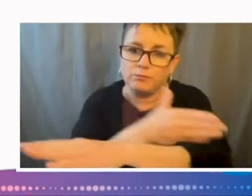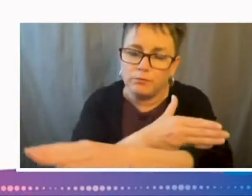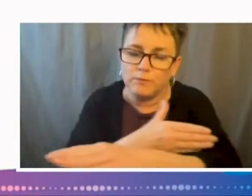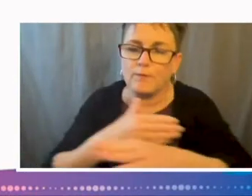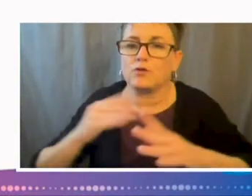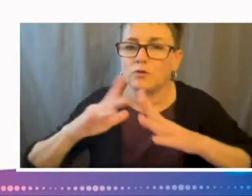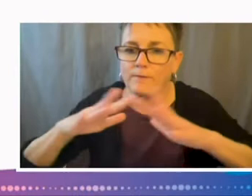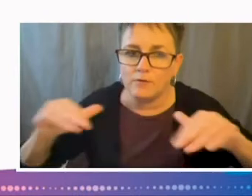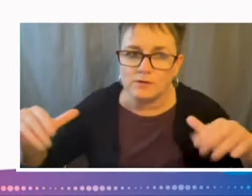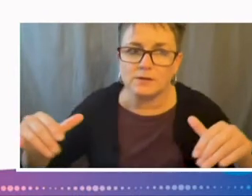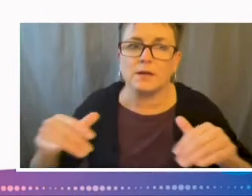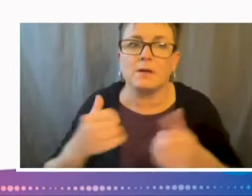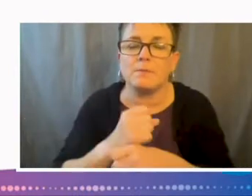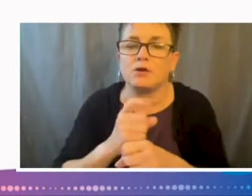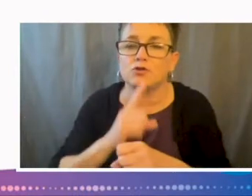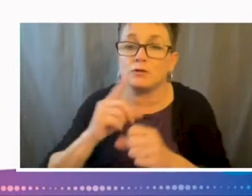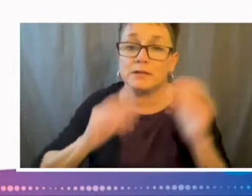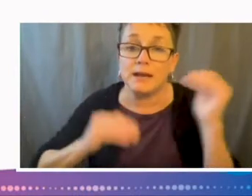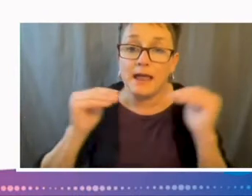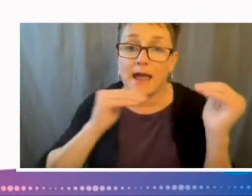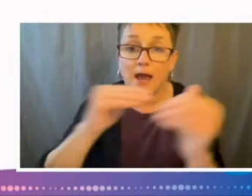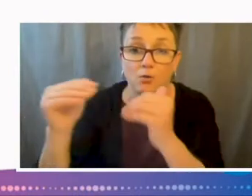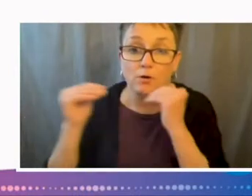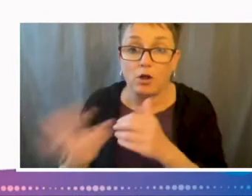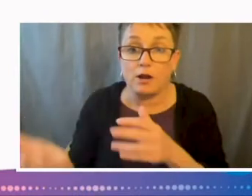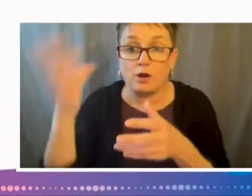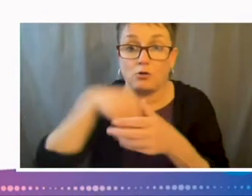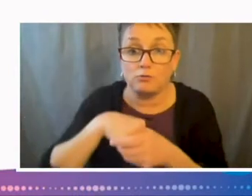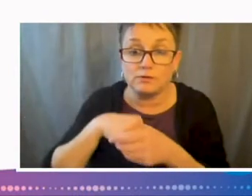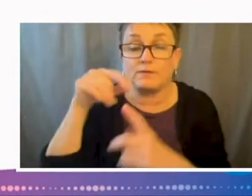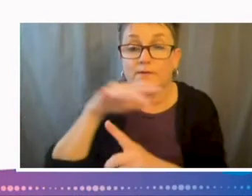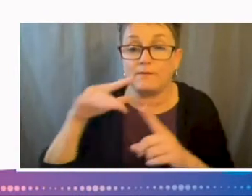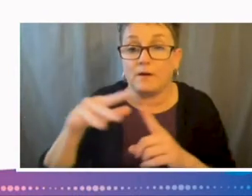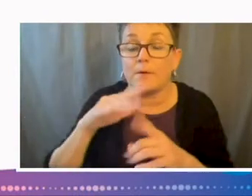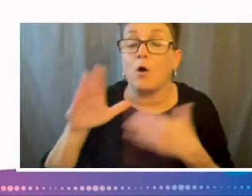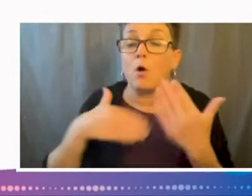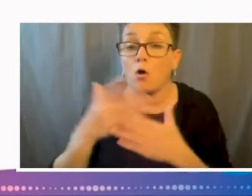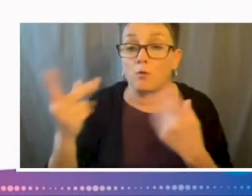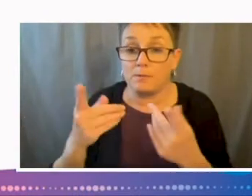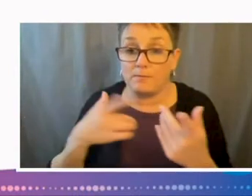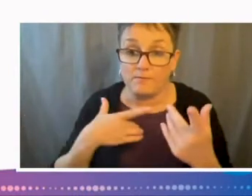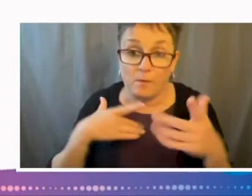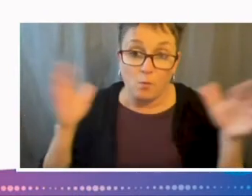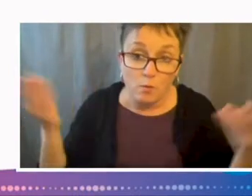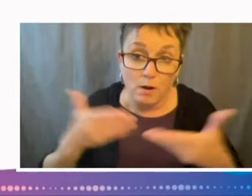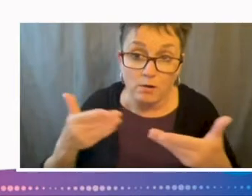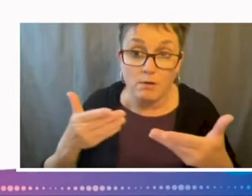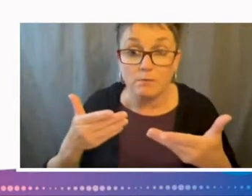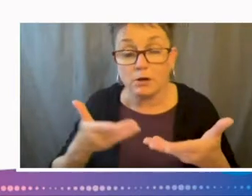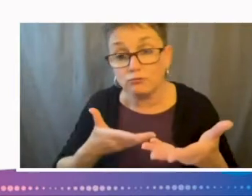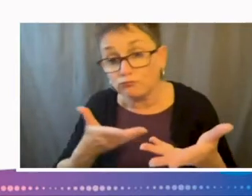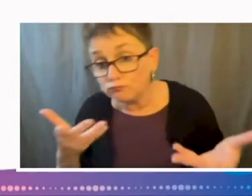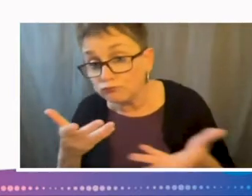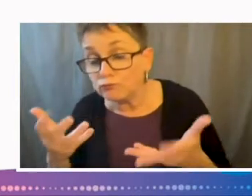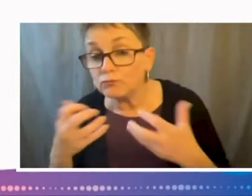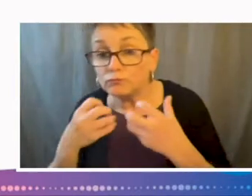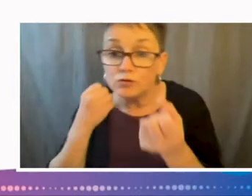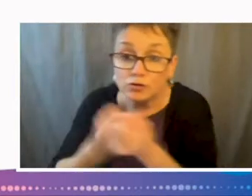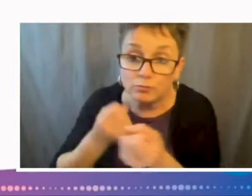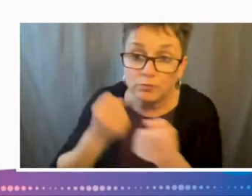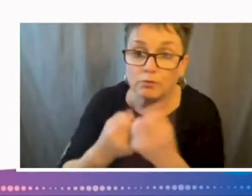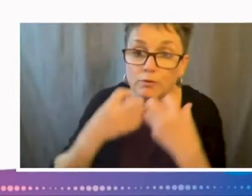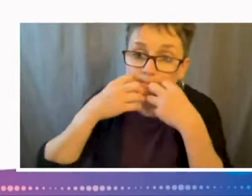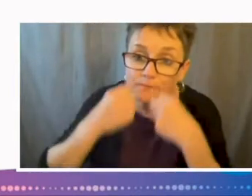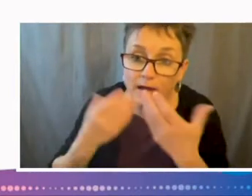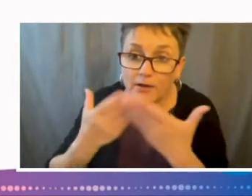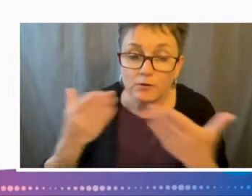inclusive environment where everyone experiences being welcomed, supported, and valued. All four areas have in